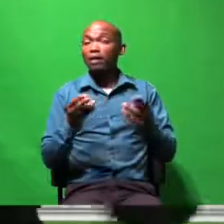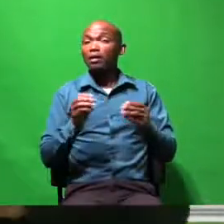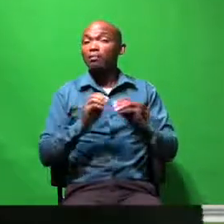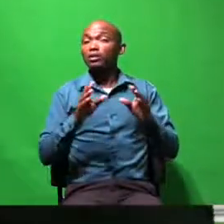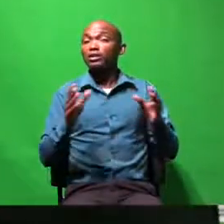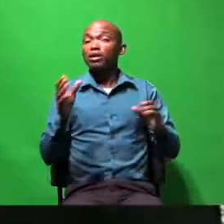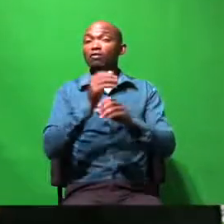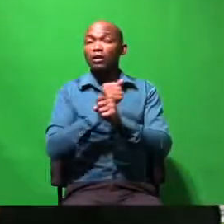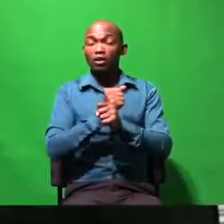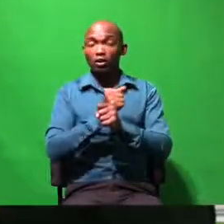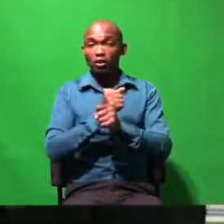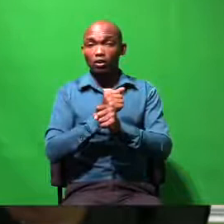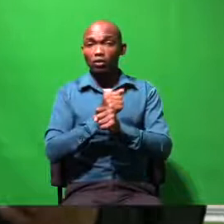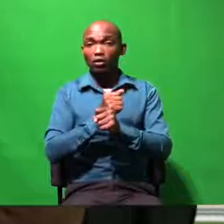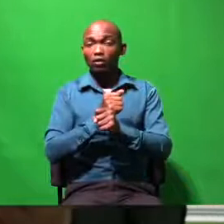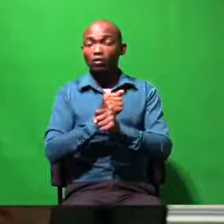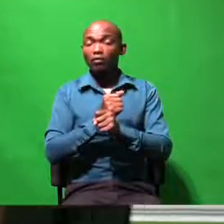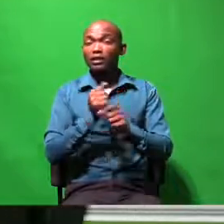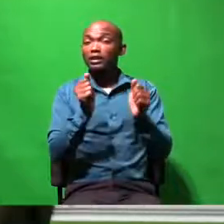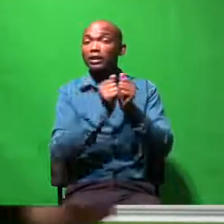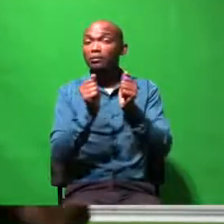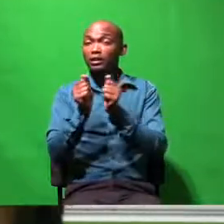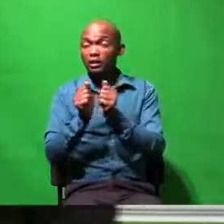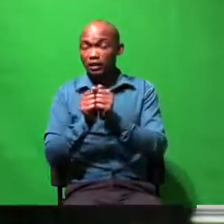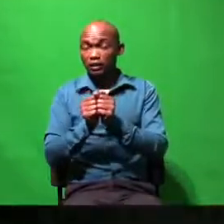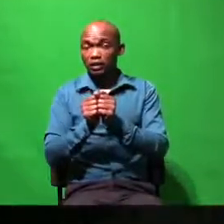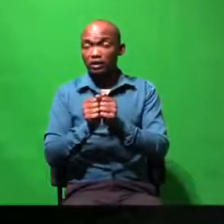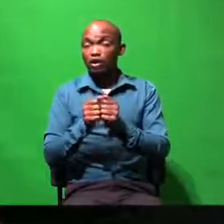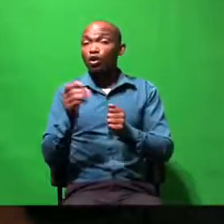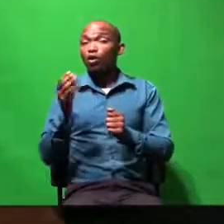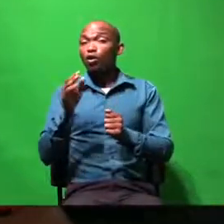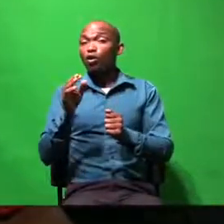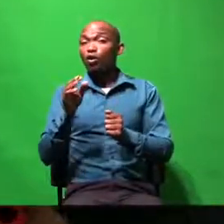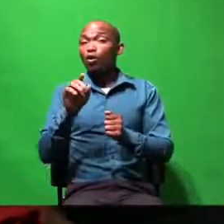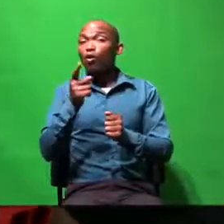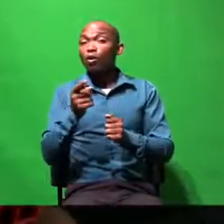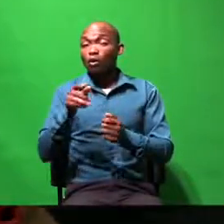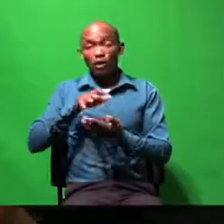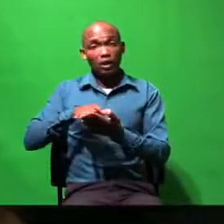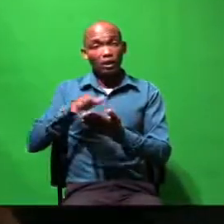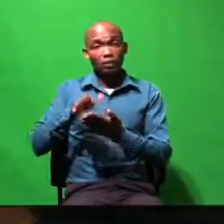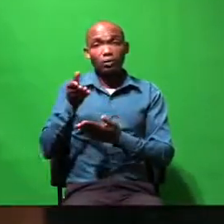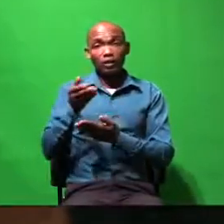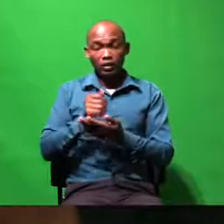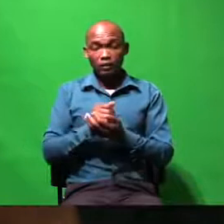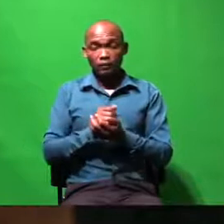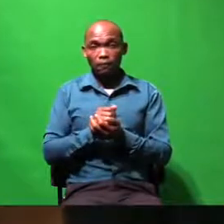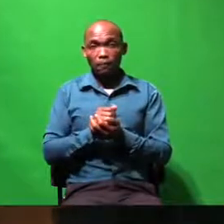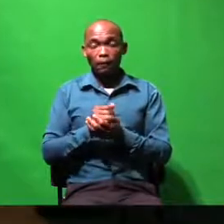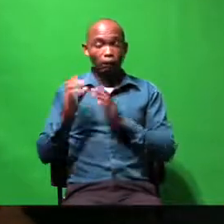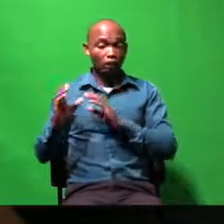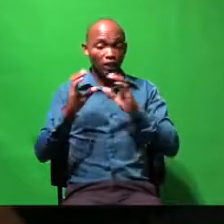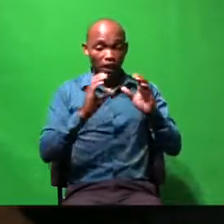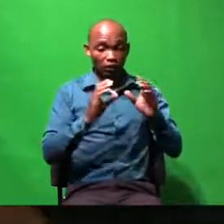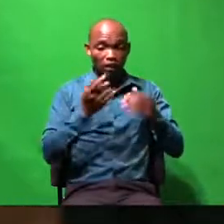of substances. Example, who can try to explain? Who can try to mention, sorry? Example of material, carriage